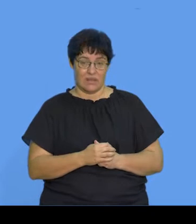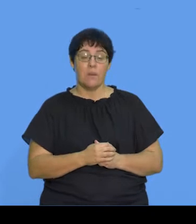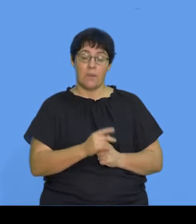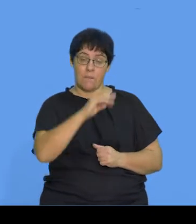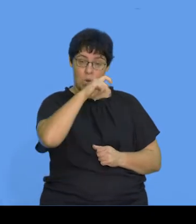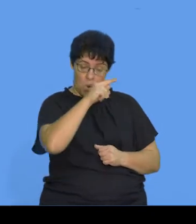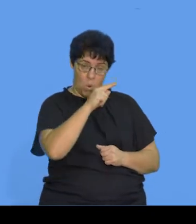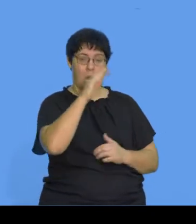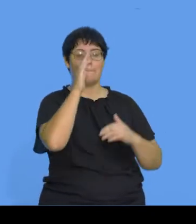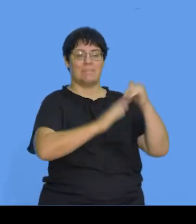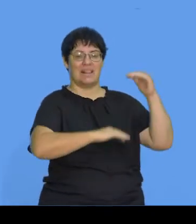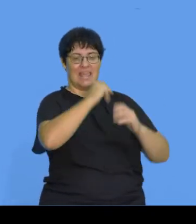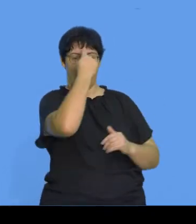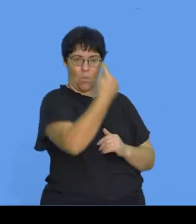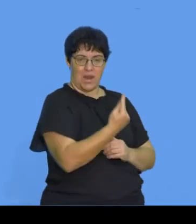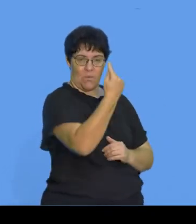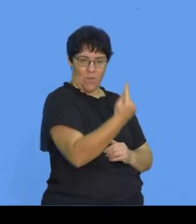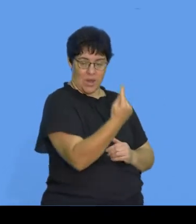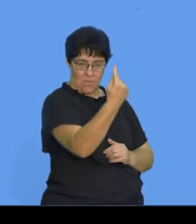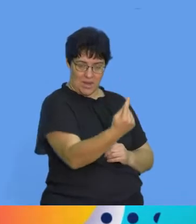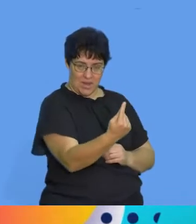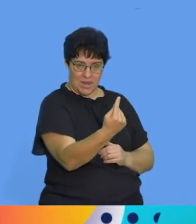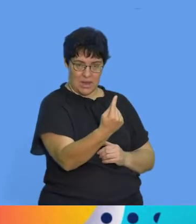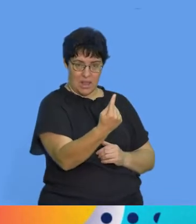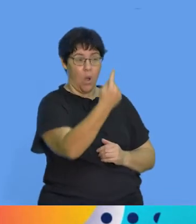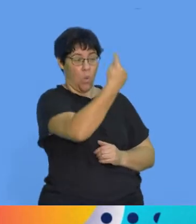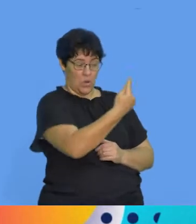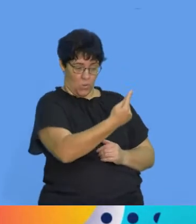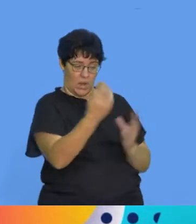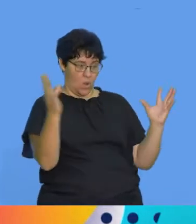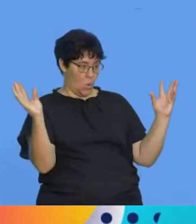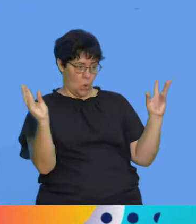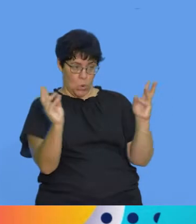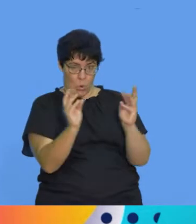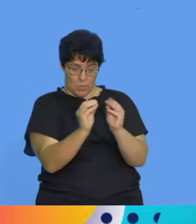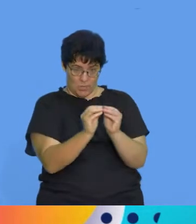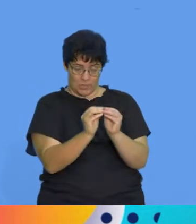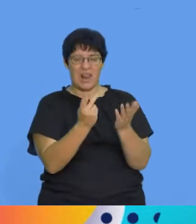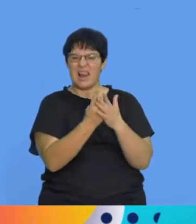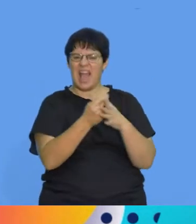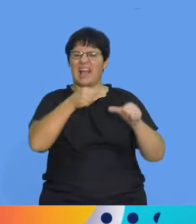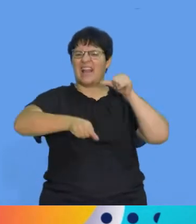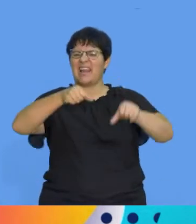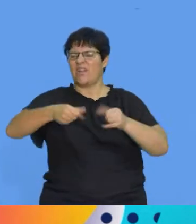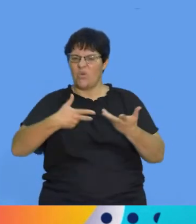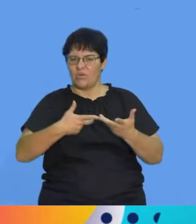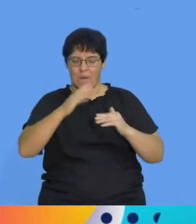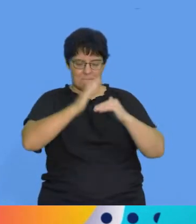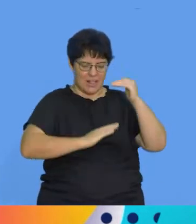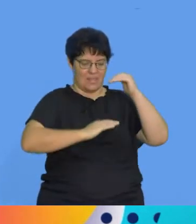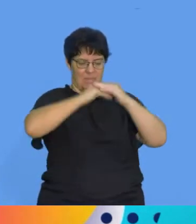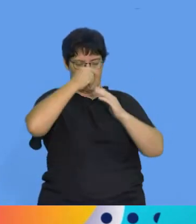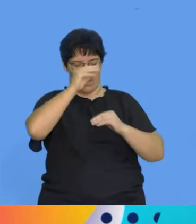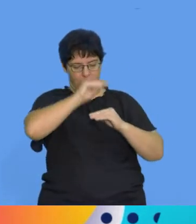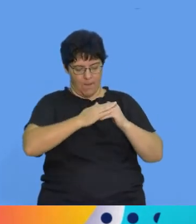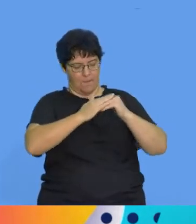the building block, the single unit, and I put those together. It's almost like taking Lego or bricks, and you